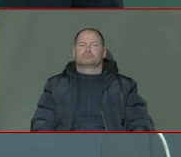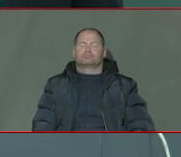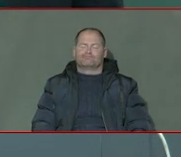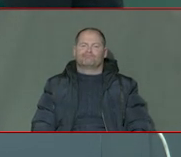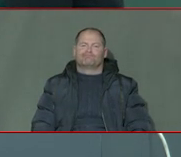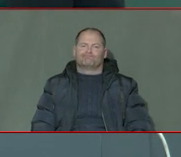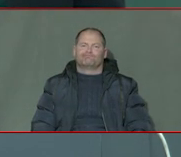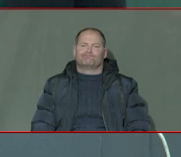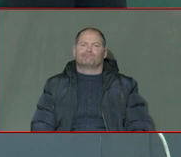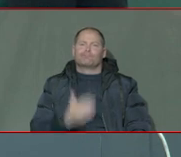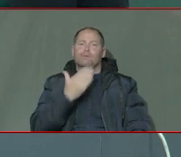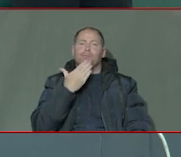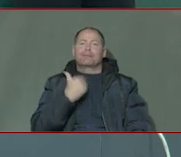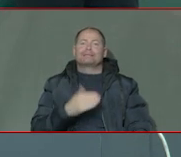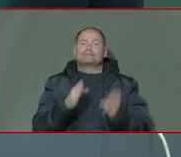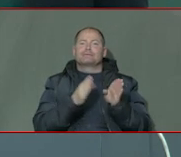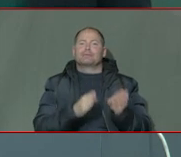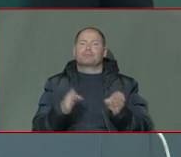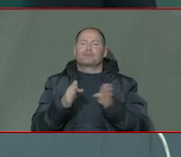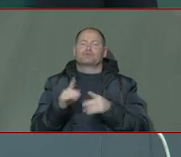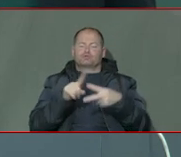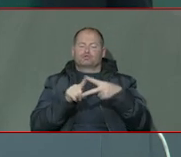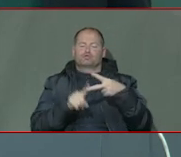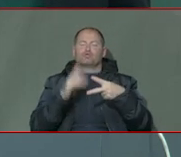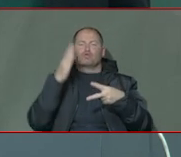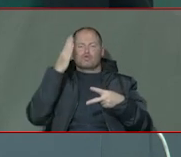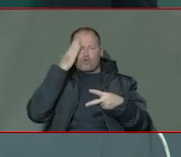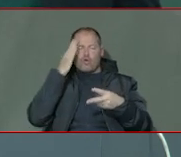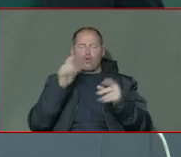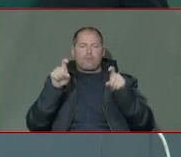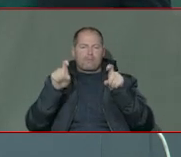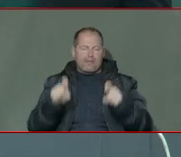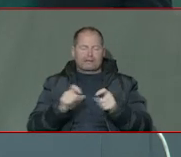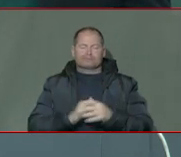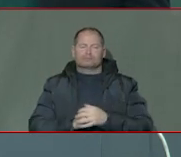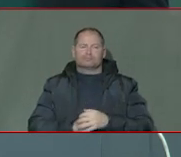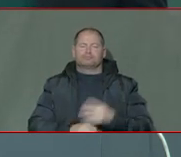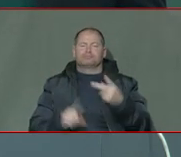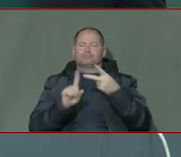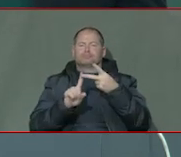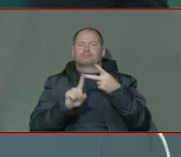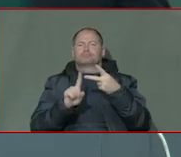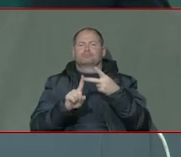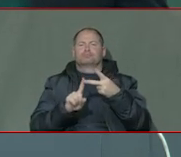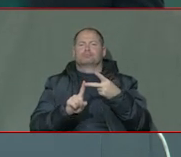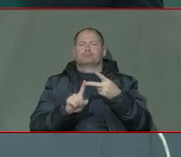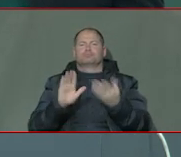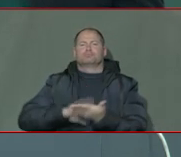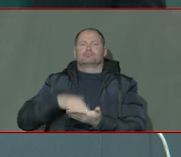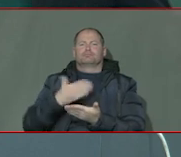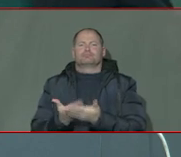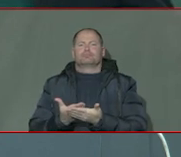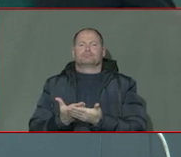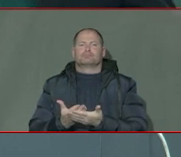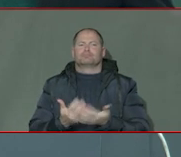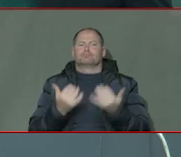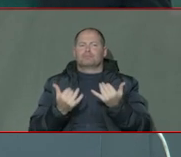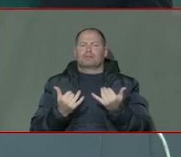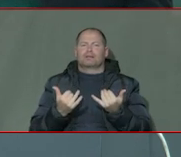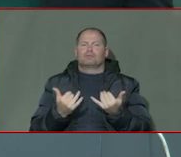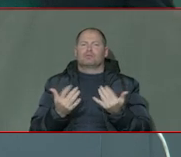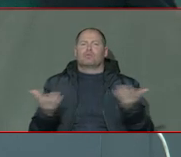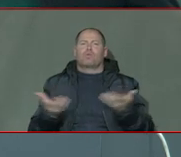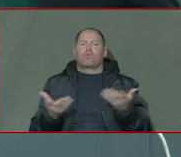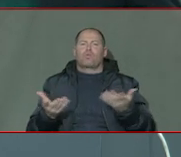Please, let's know the process. Translation. Can any one of you just tell me where is the site of